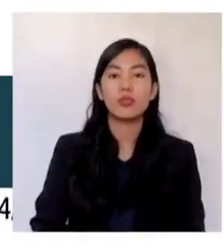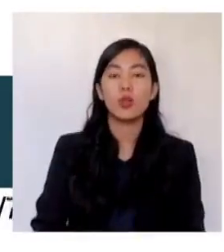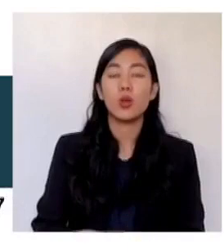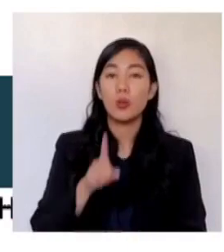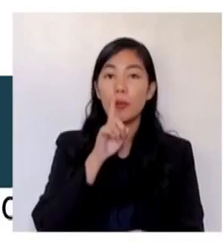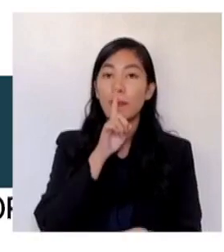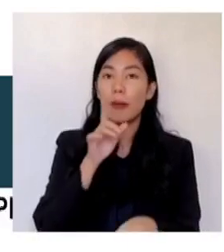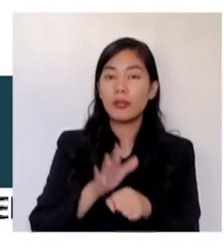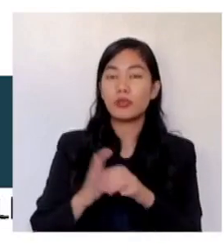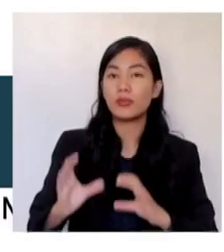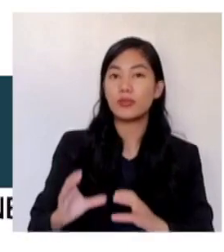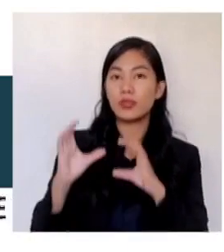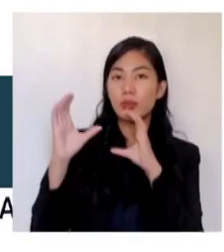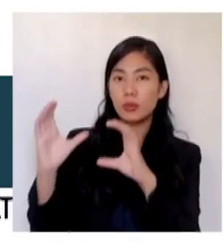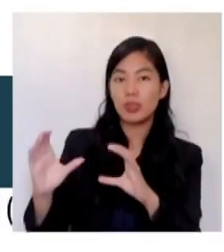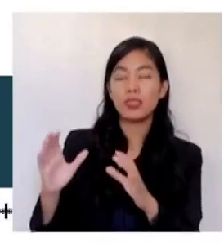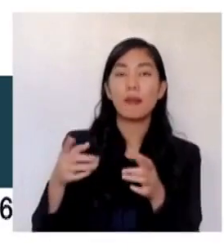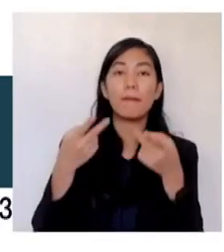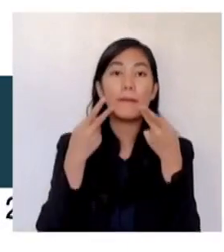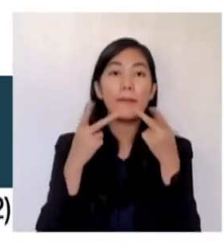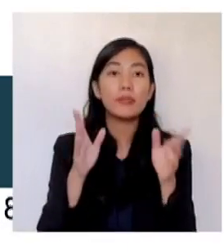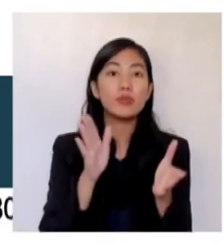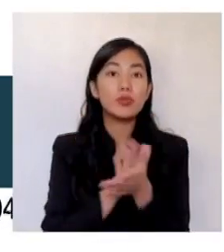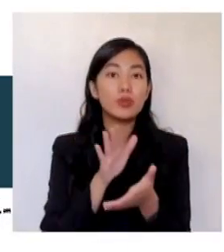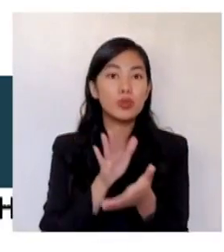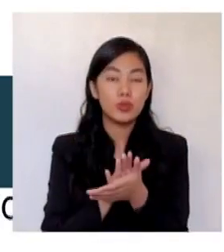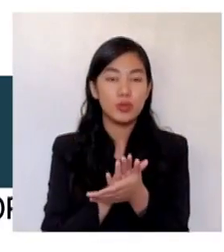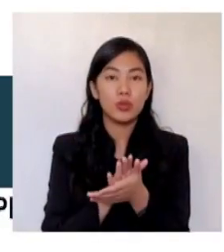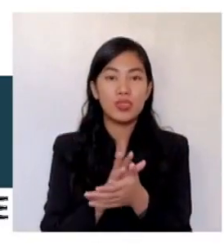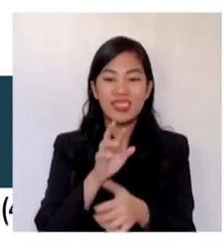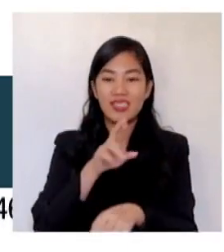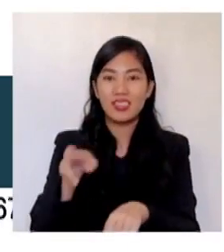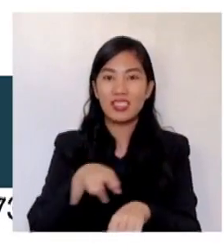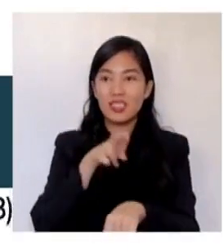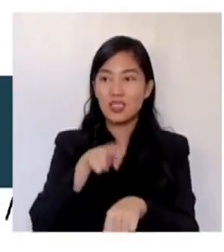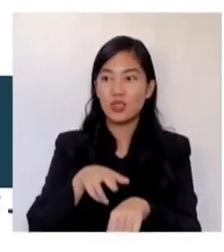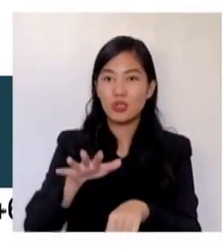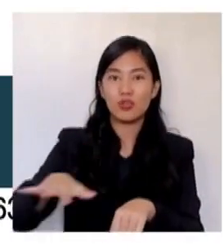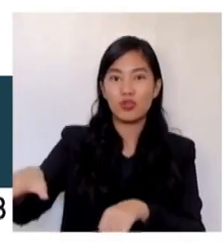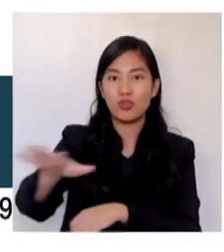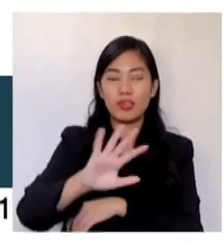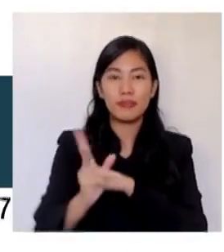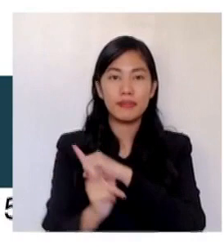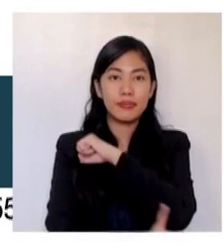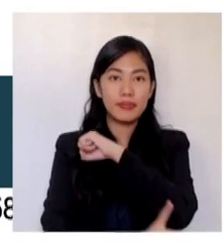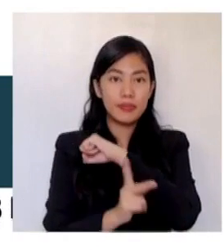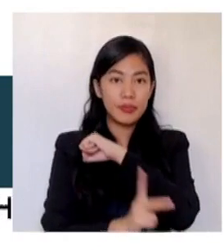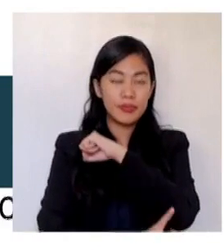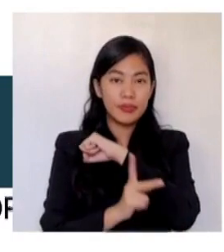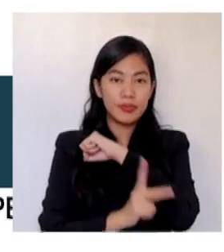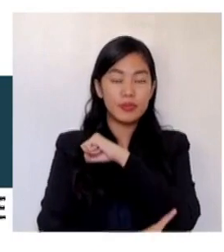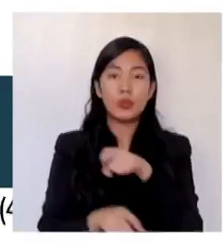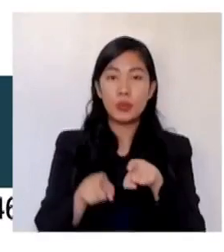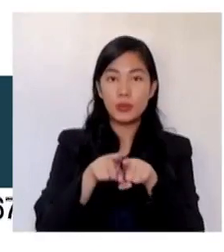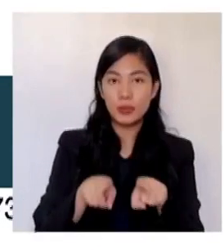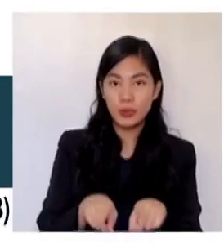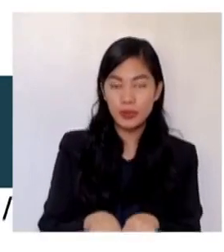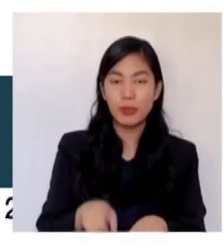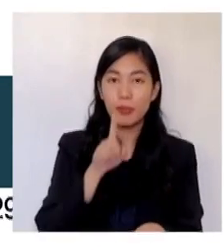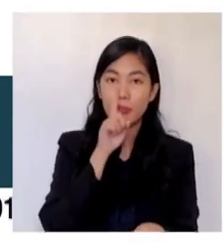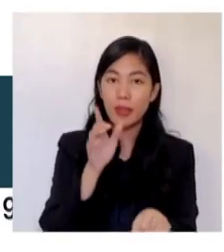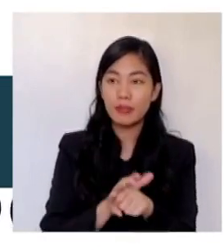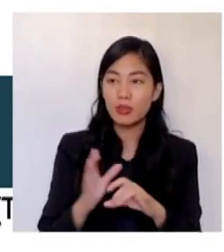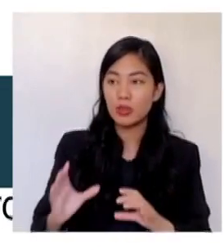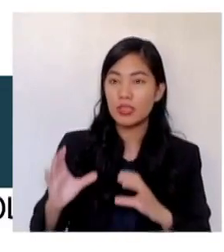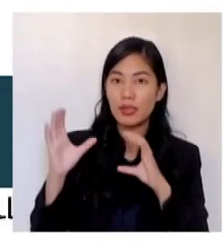universities in regions, in local areas, that's really what you want to do. A commitment to